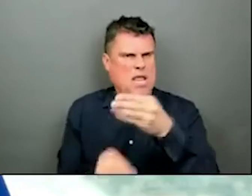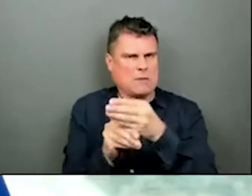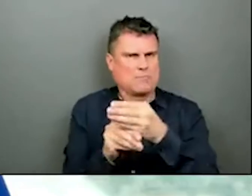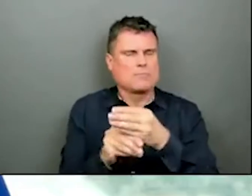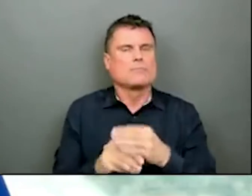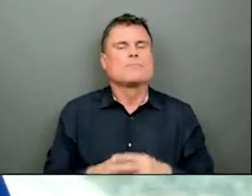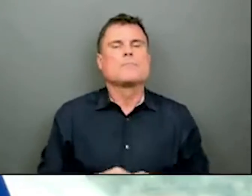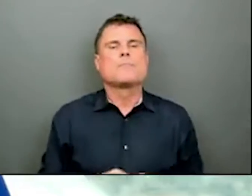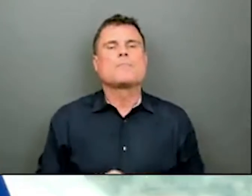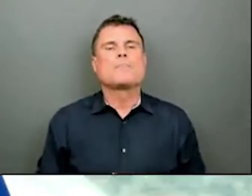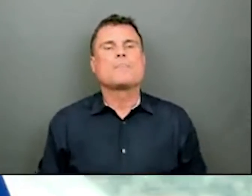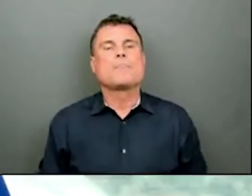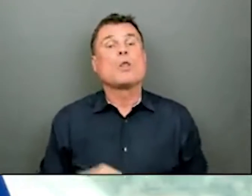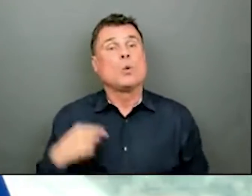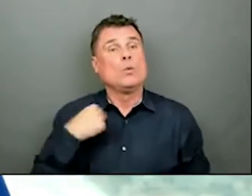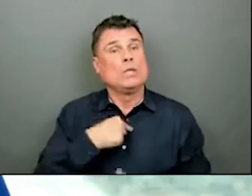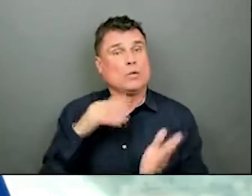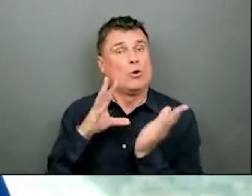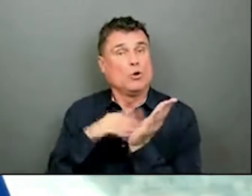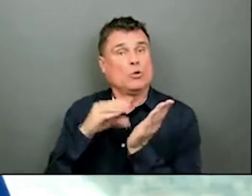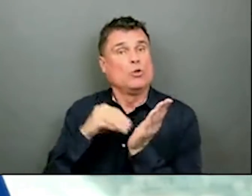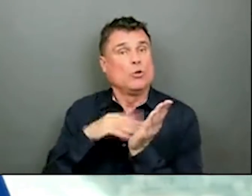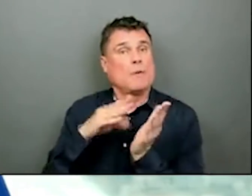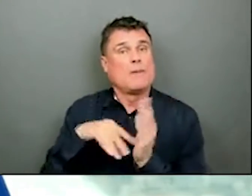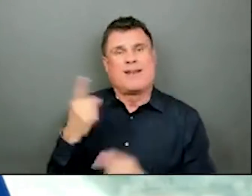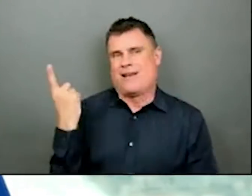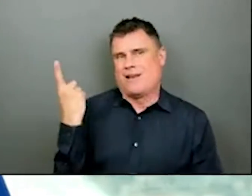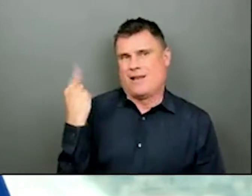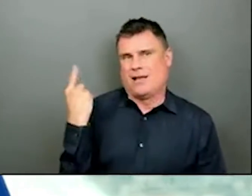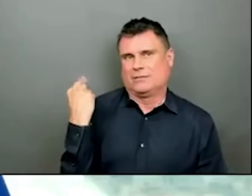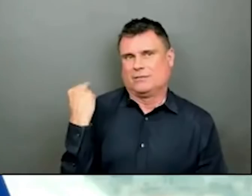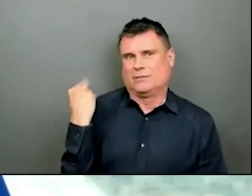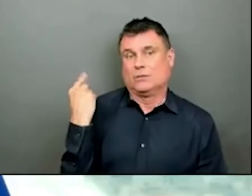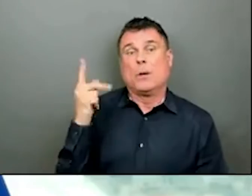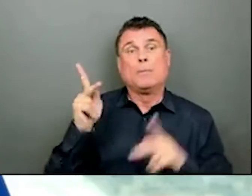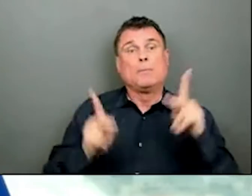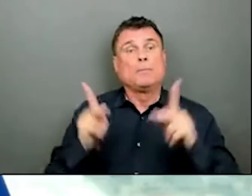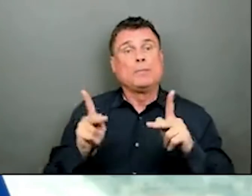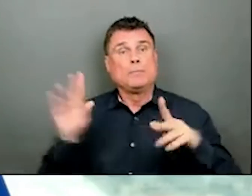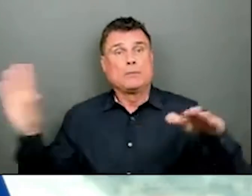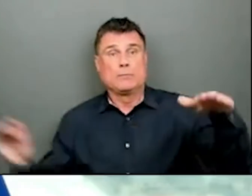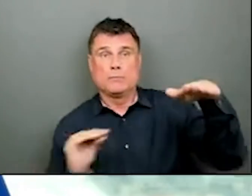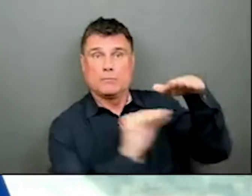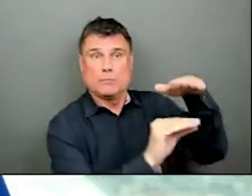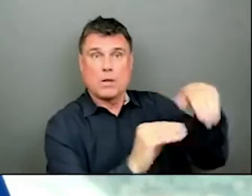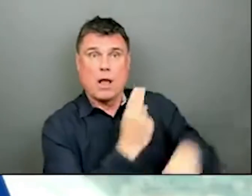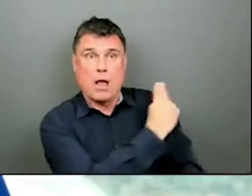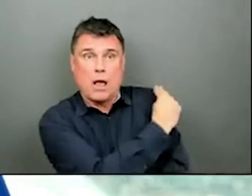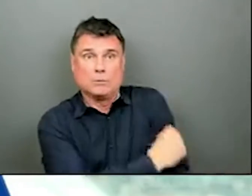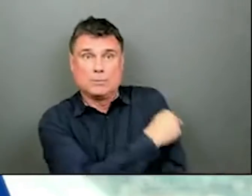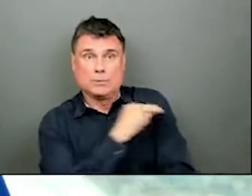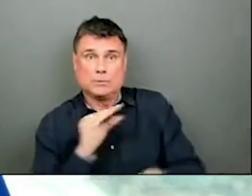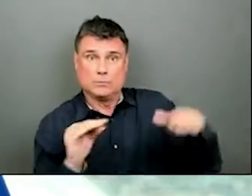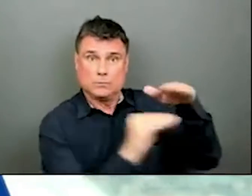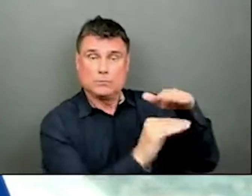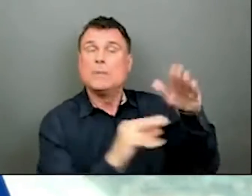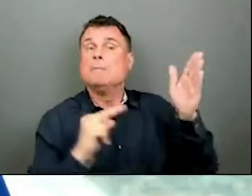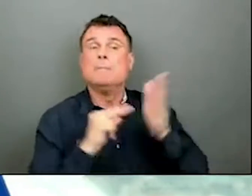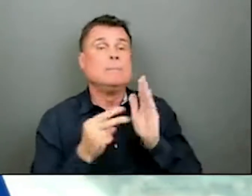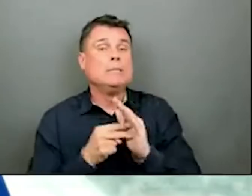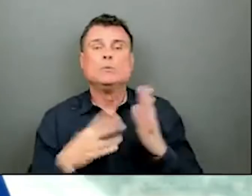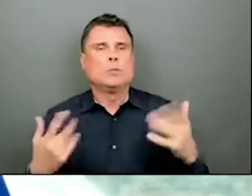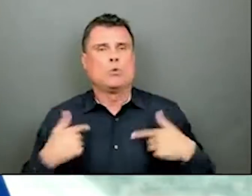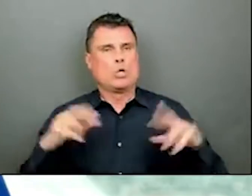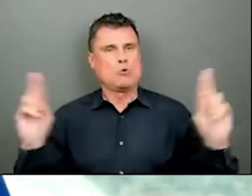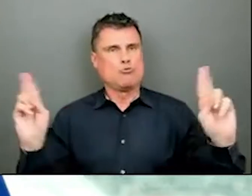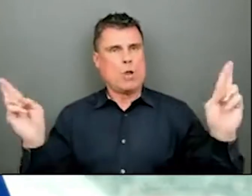we did learn a great deal from hospitalization last year and through the COVID-19 pandemic. So we have measures in place should